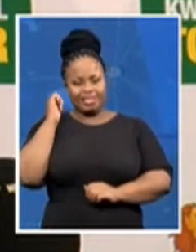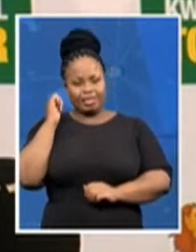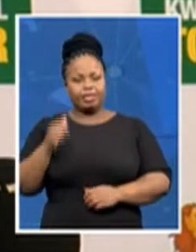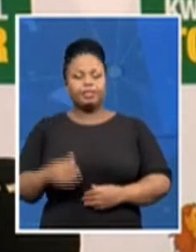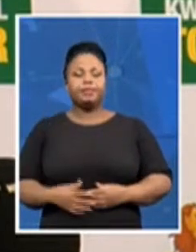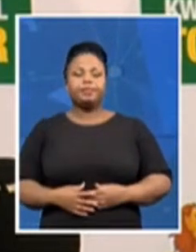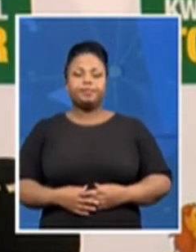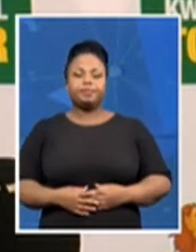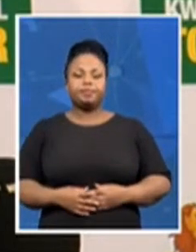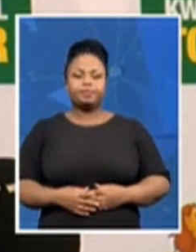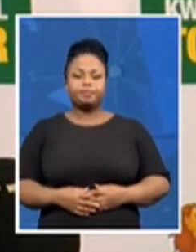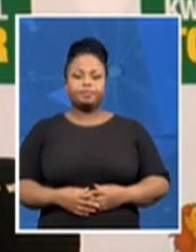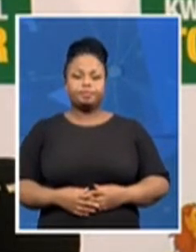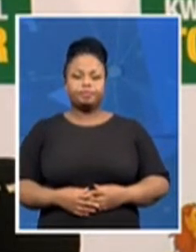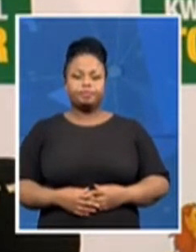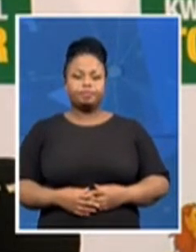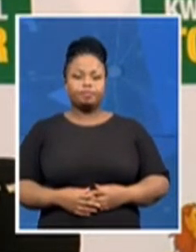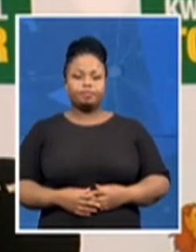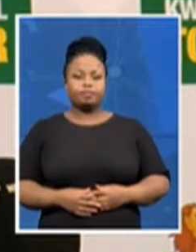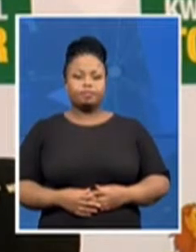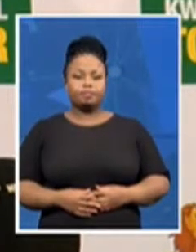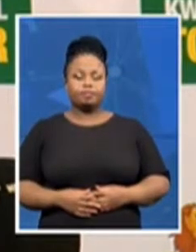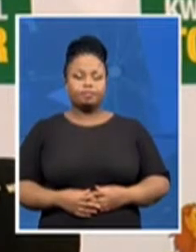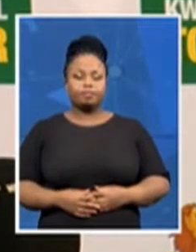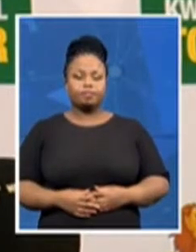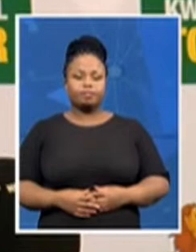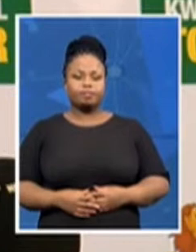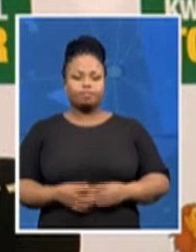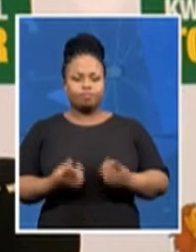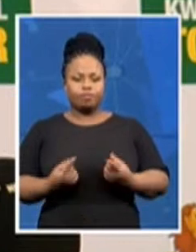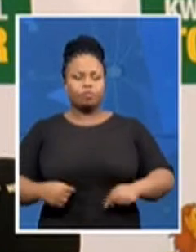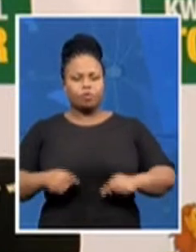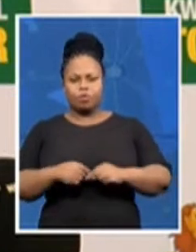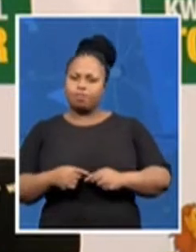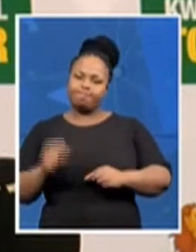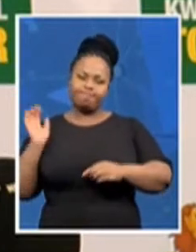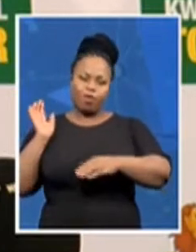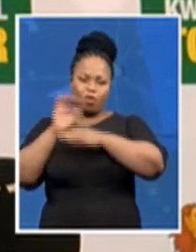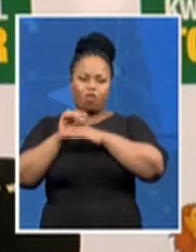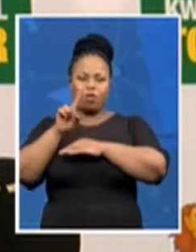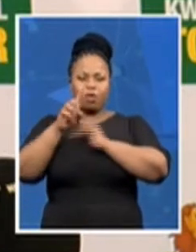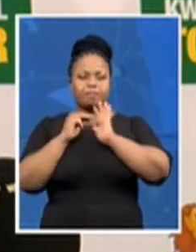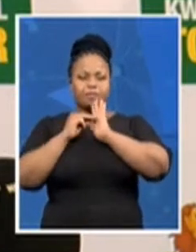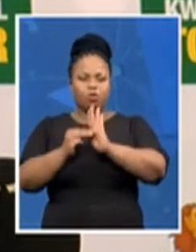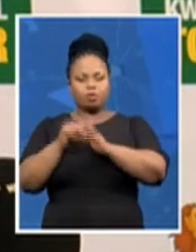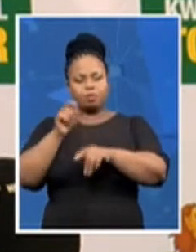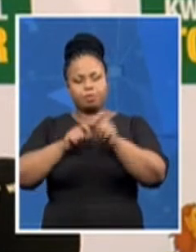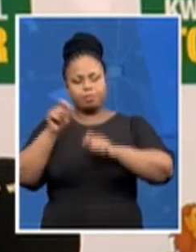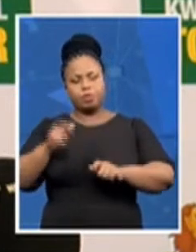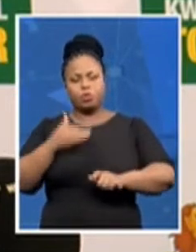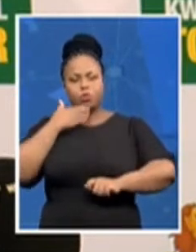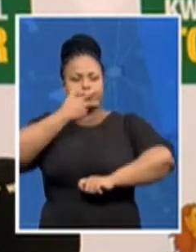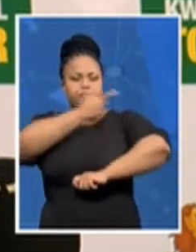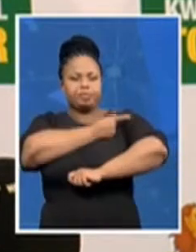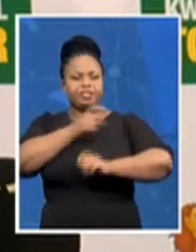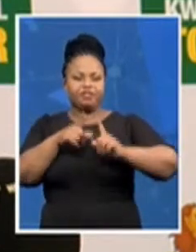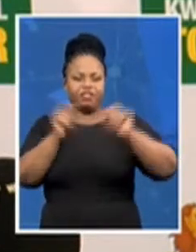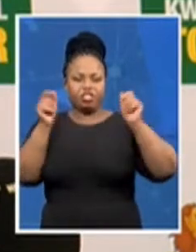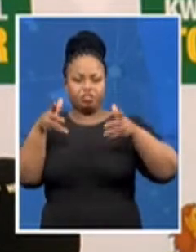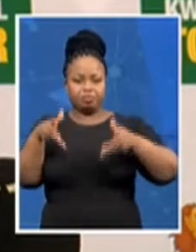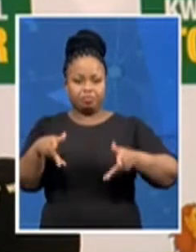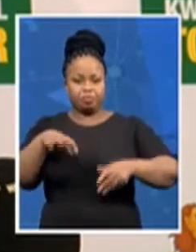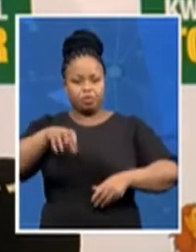breached the 1 million mark for the number of people who have vaccinated, and our numbers now